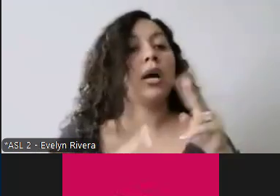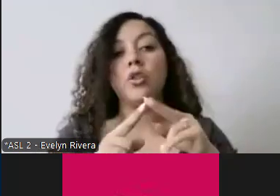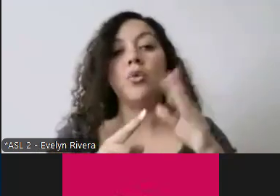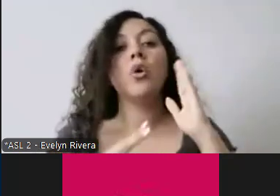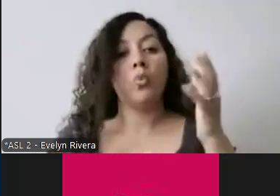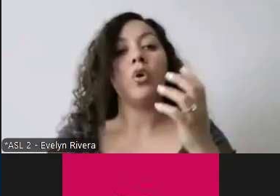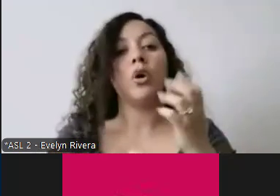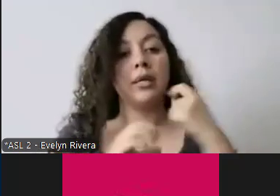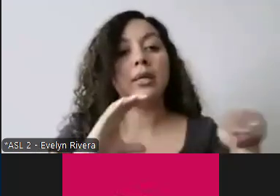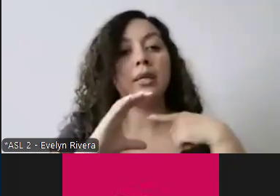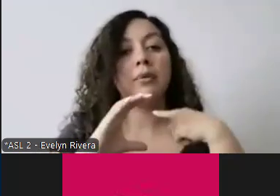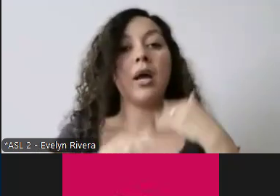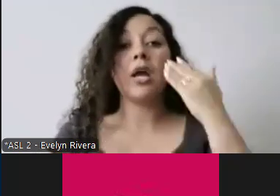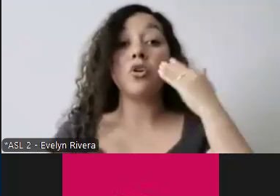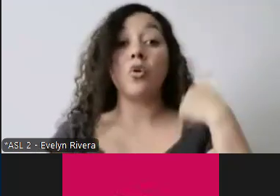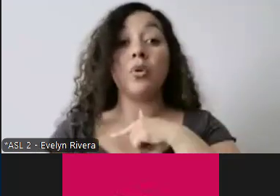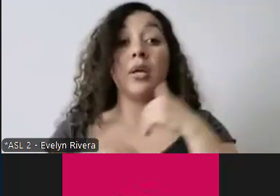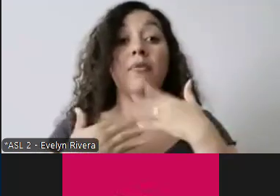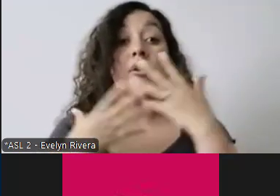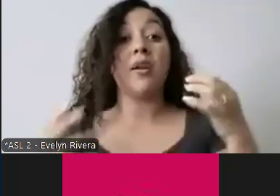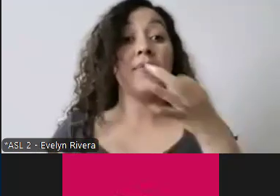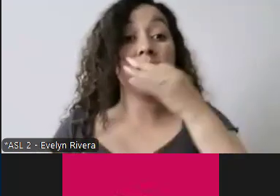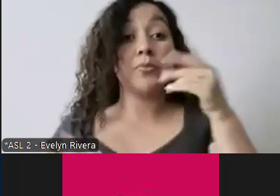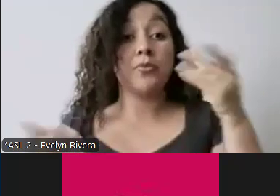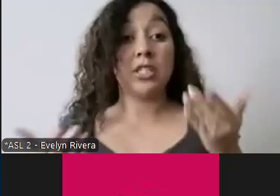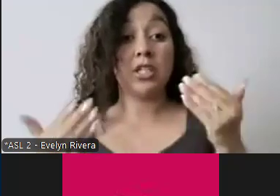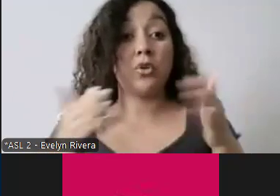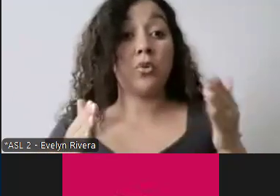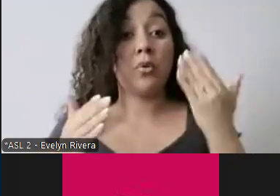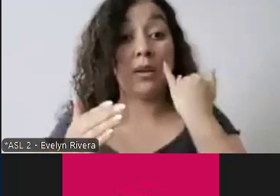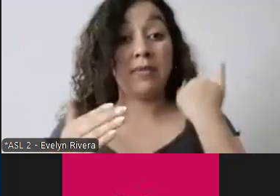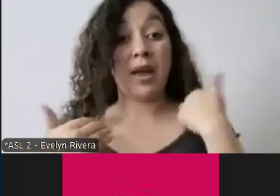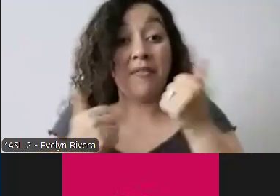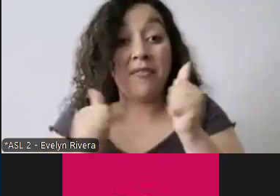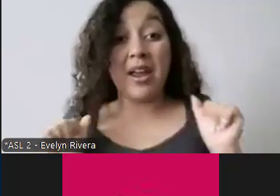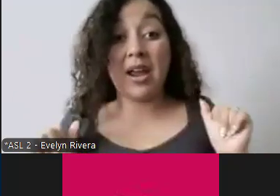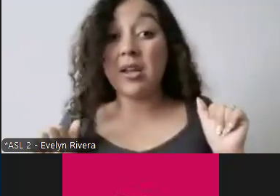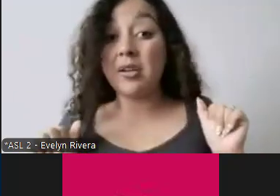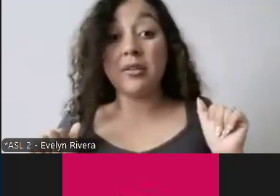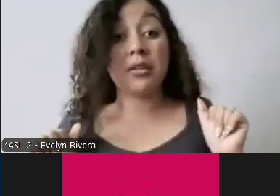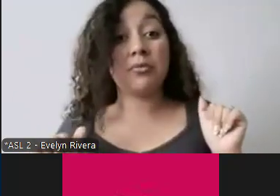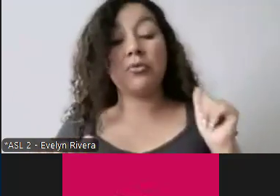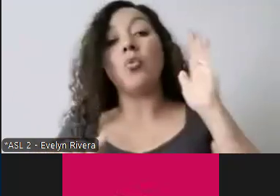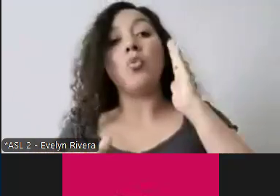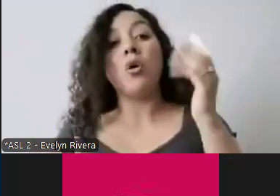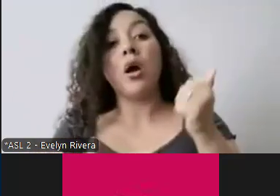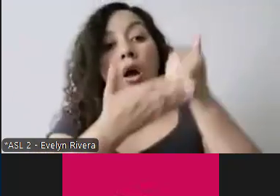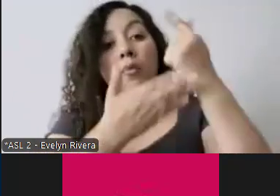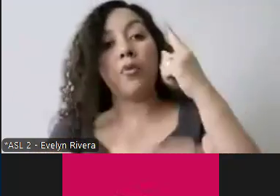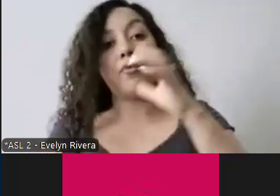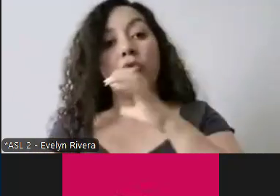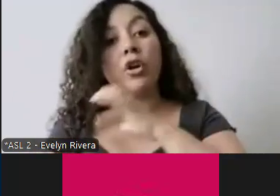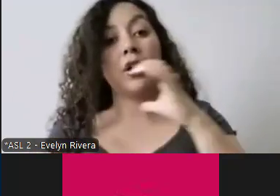lot of experts in the room, and so if there's anything that's you think would be helpful for the committee to